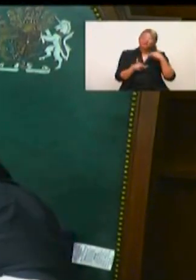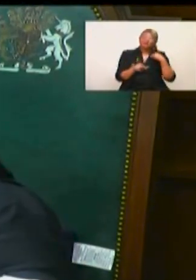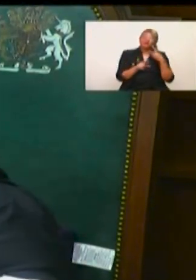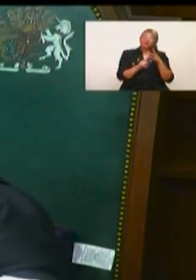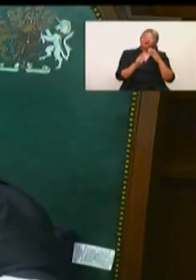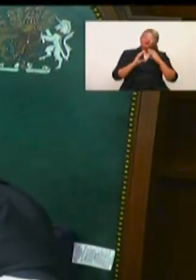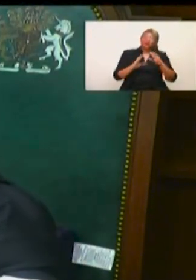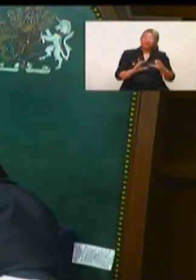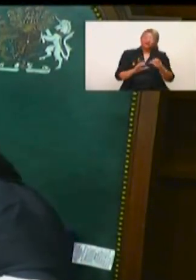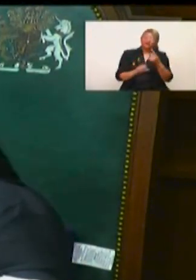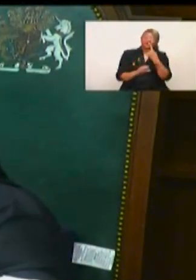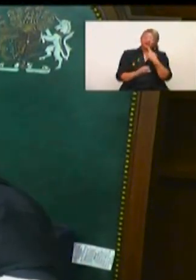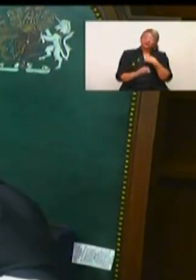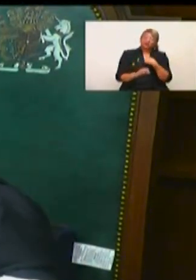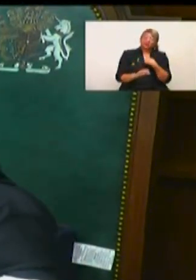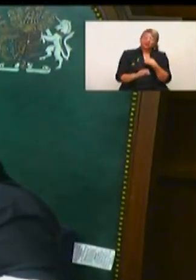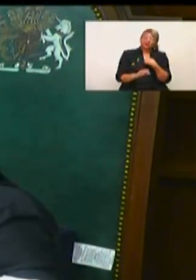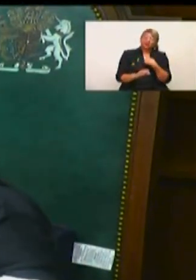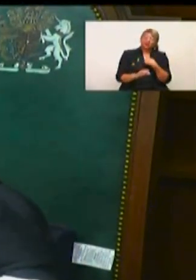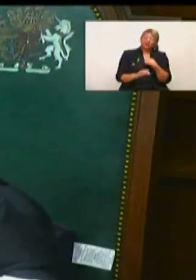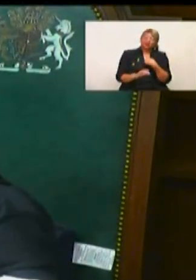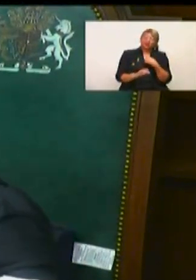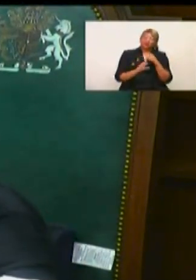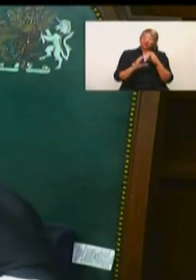to say to me,